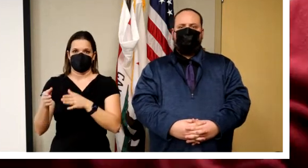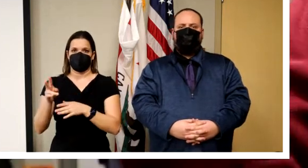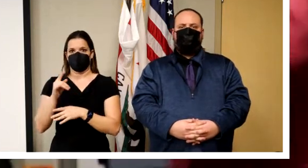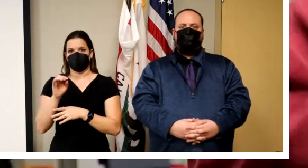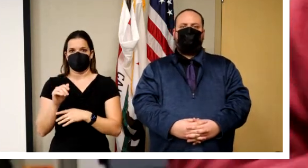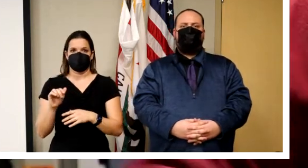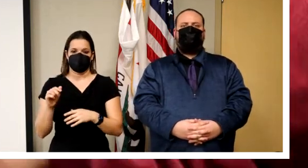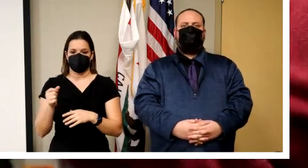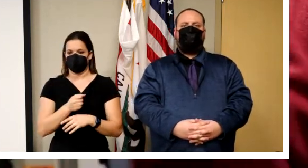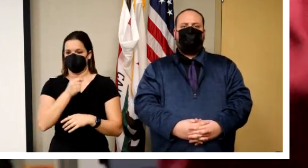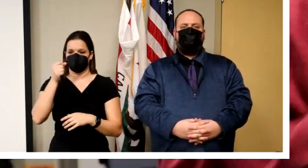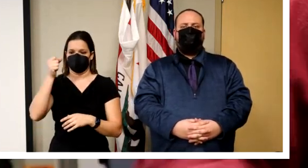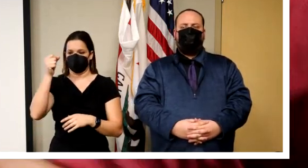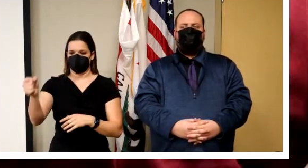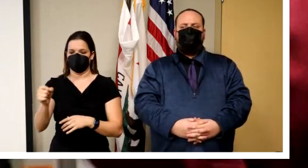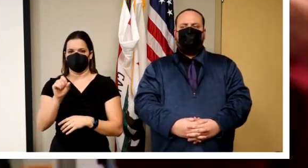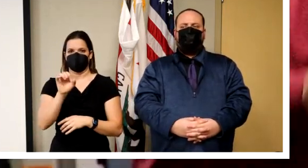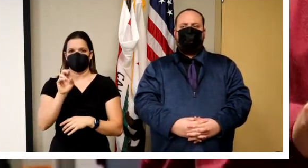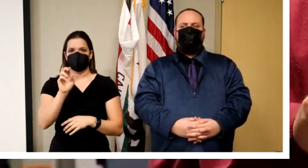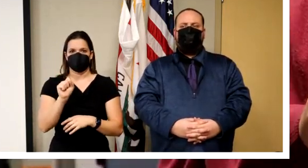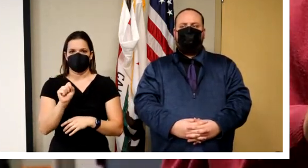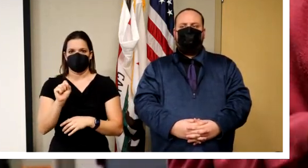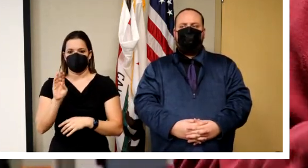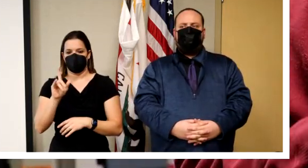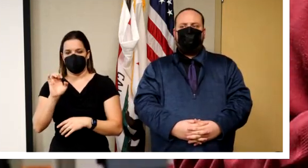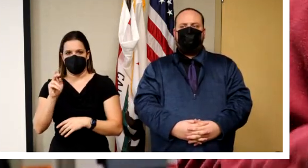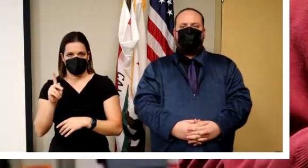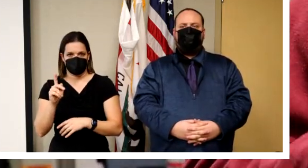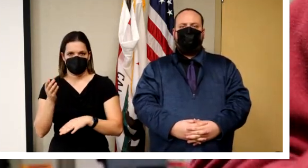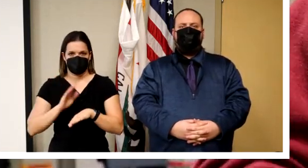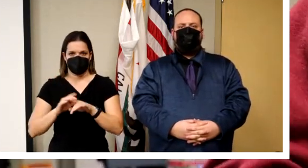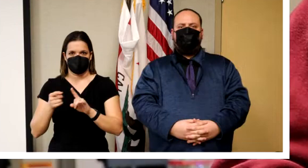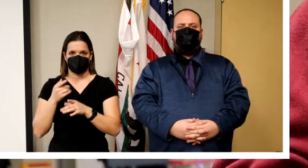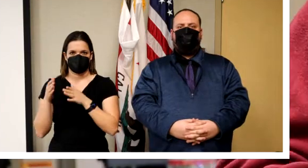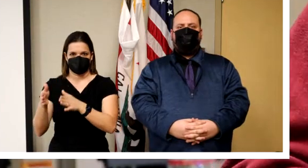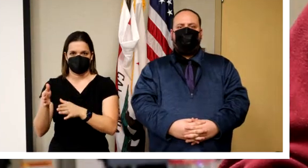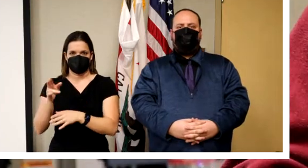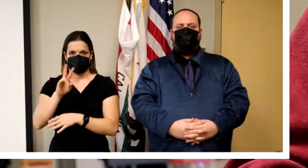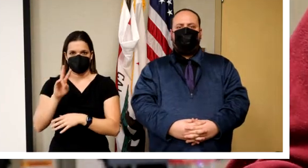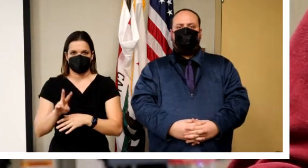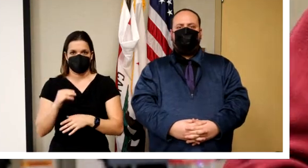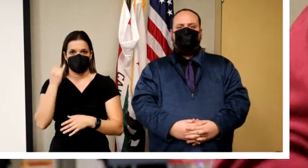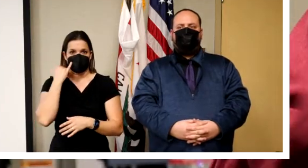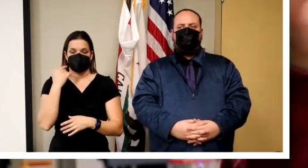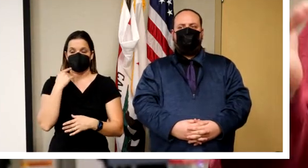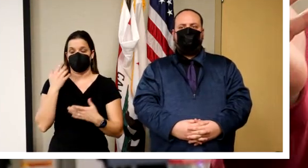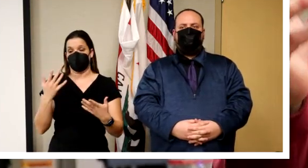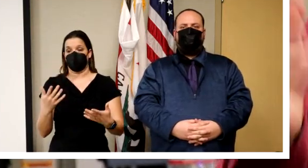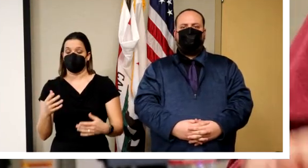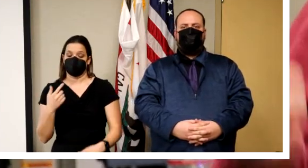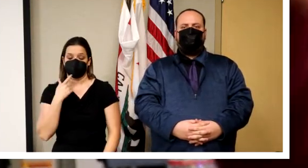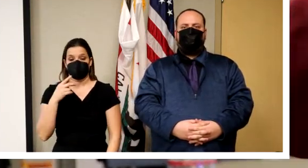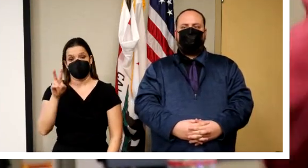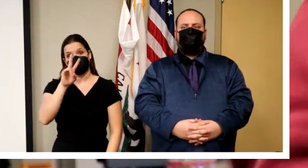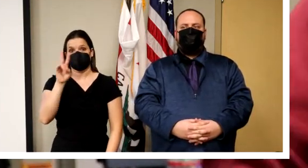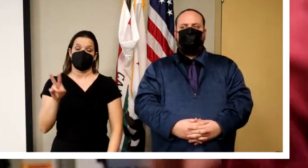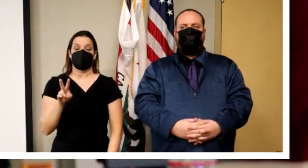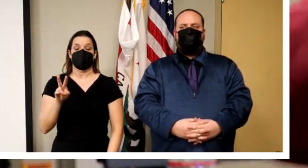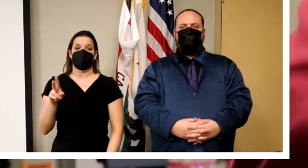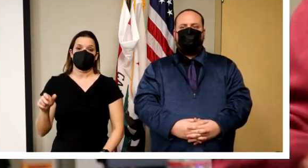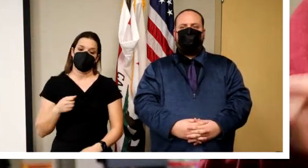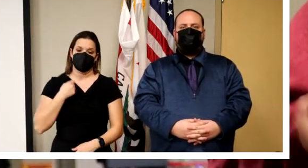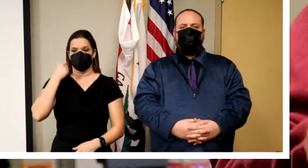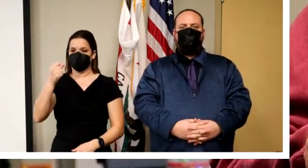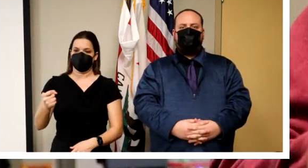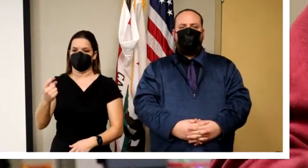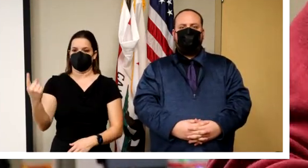randomly assign me to some census block on First Street in Visalia. If they just say Visalia, they randomly assign